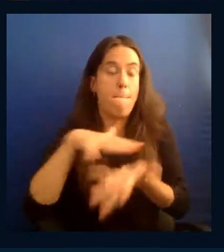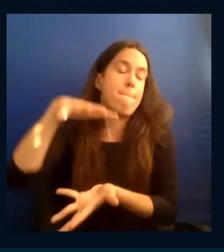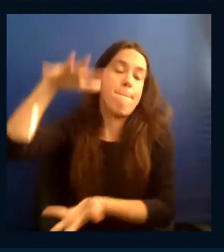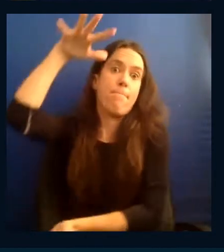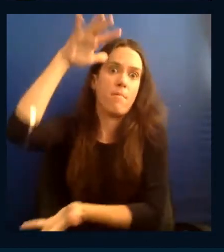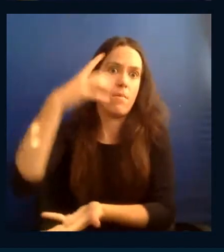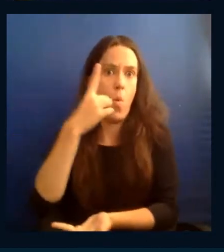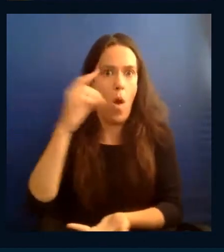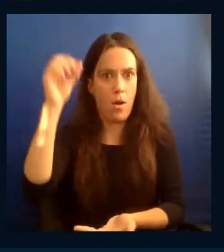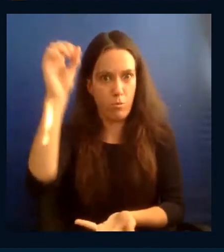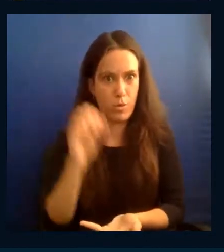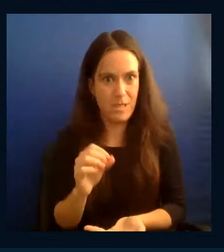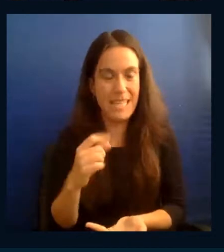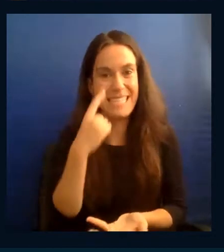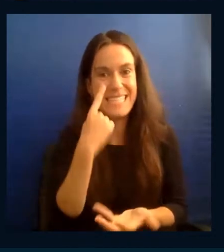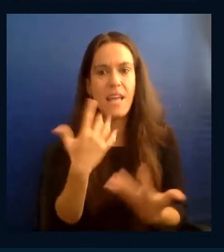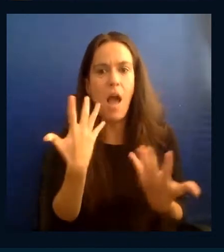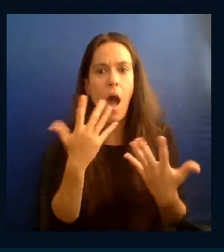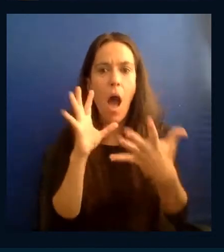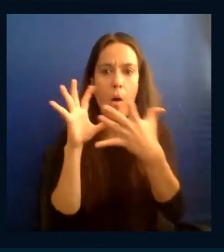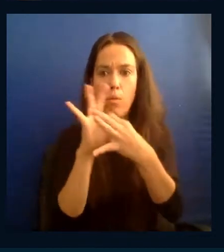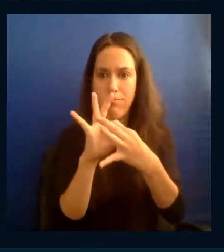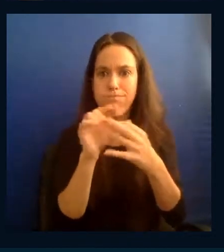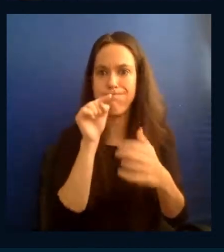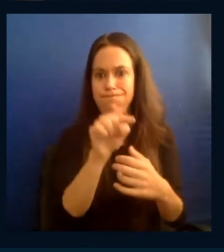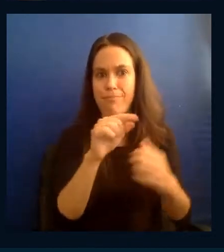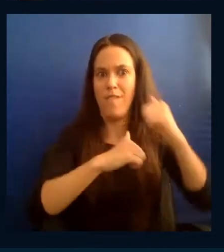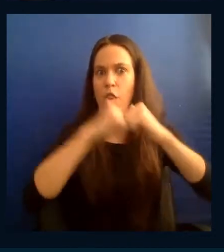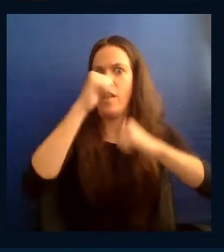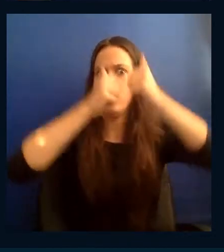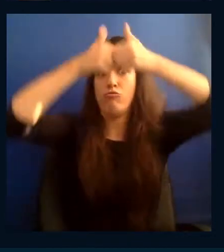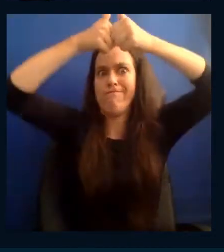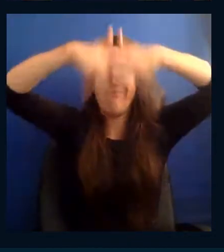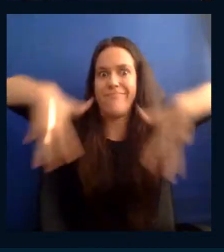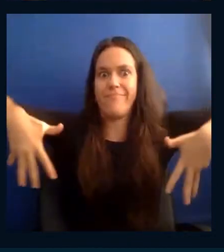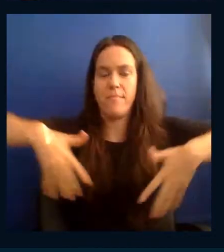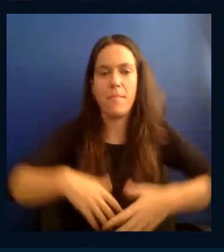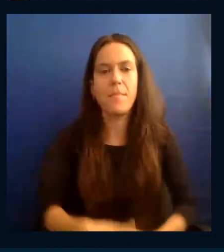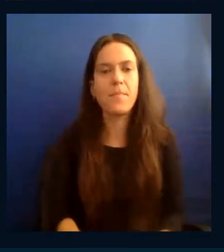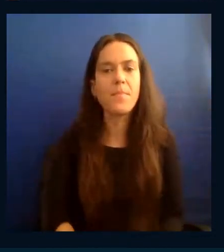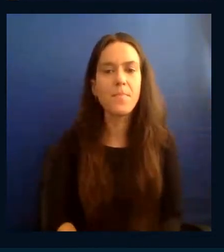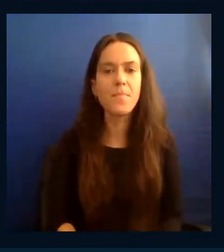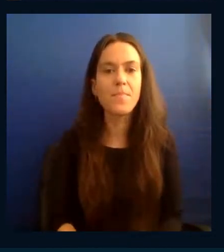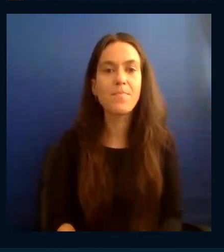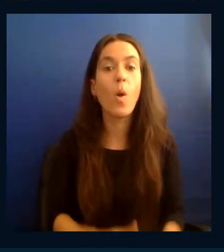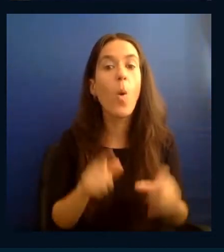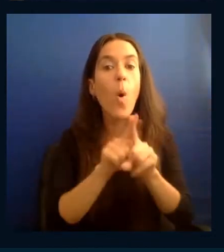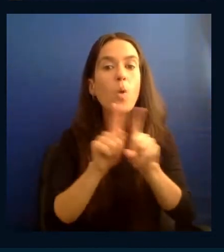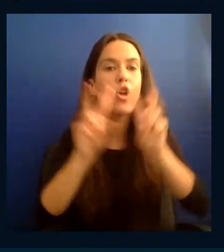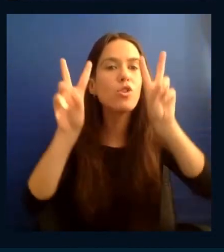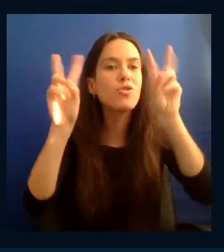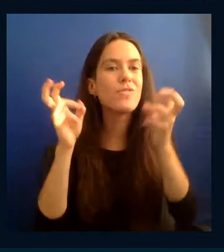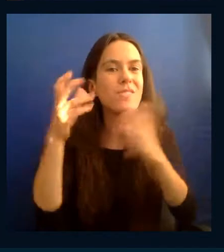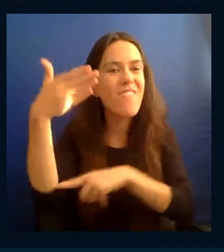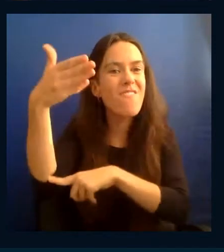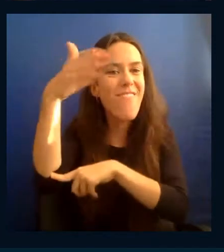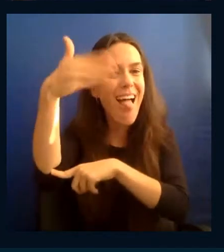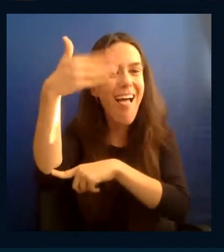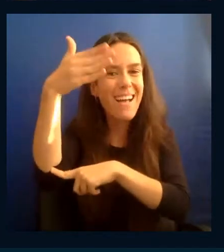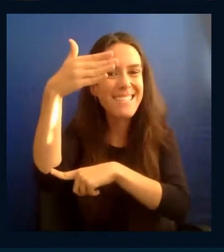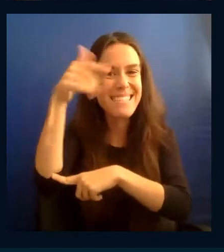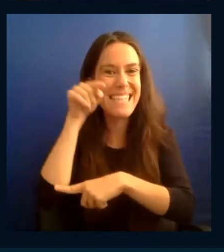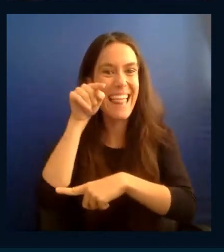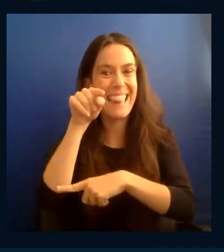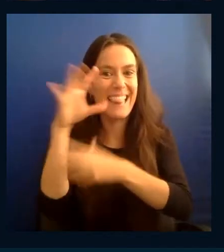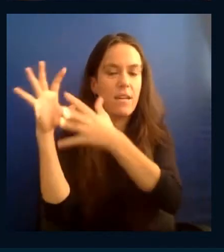few servers to test how it reacts, and then to roll it out to the rest of that infrastructure. Then we have things like feature flags, and you can turn on feature flags to